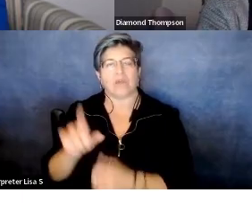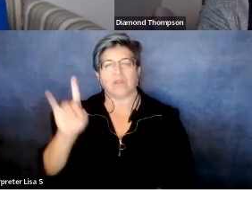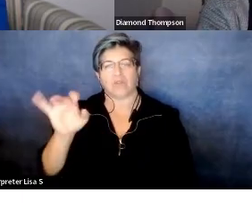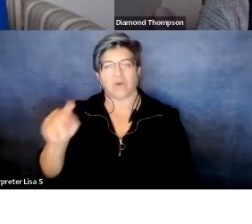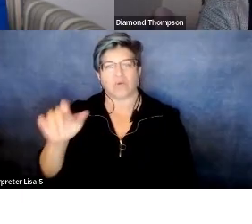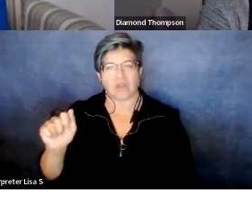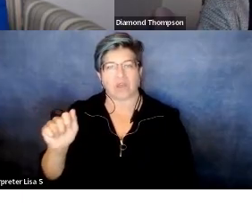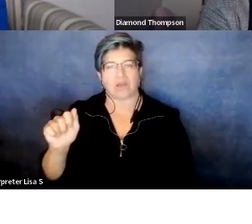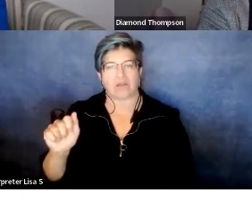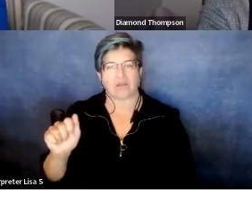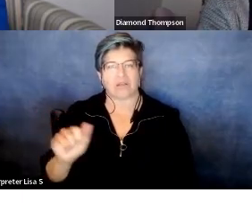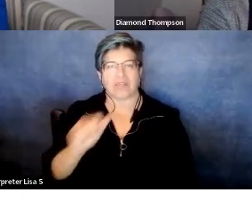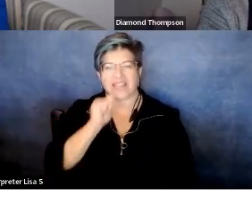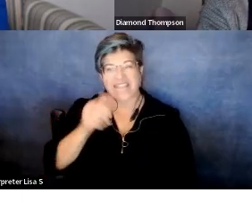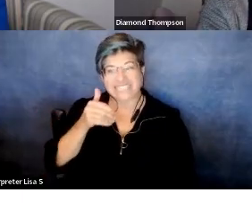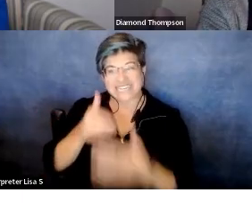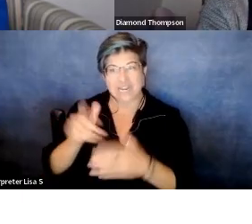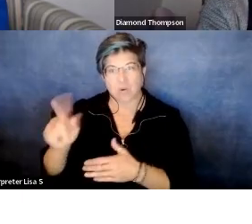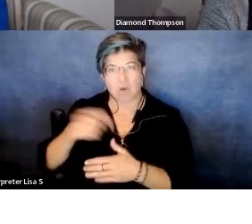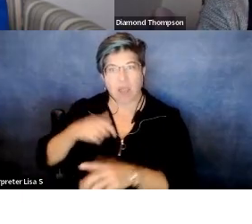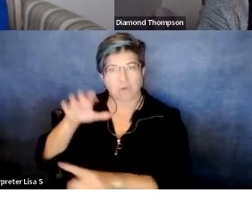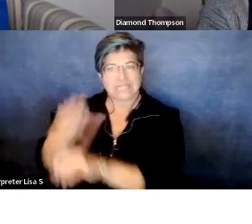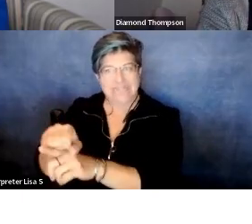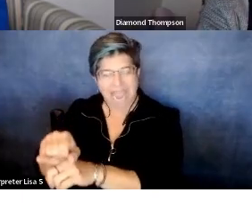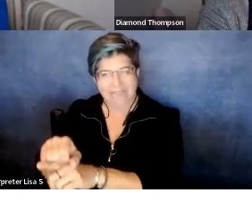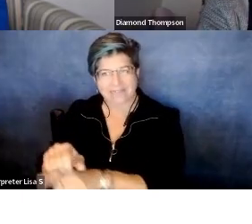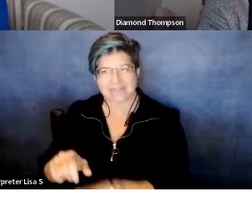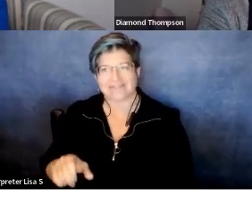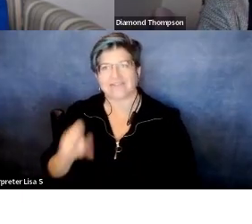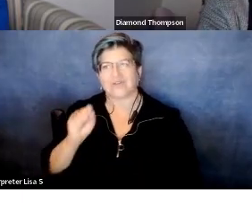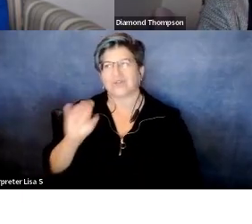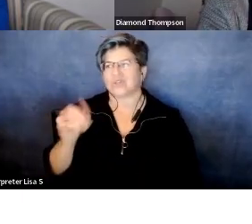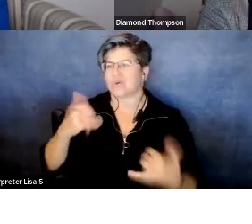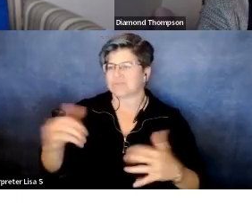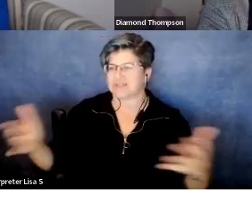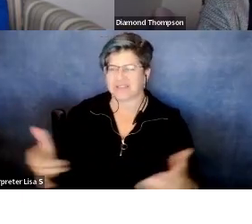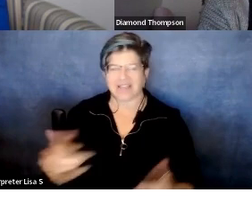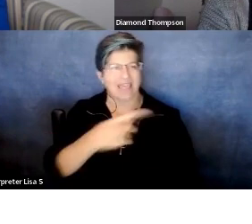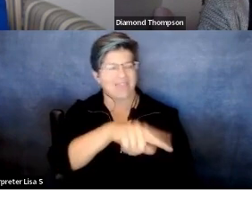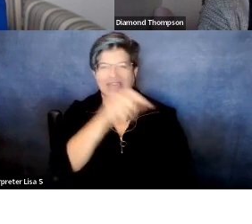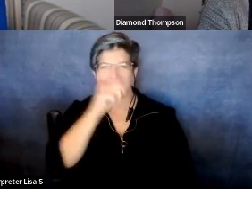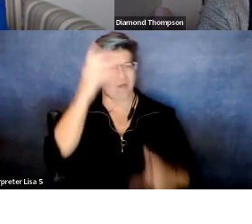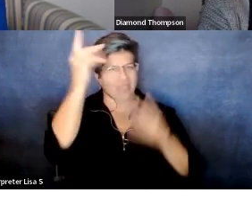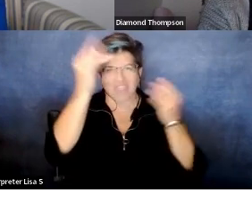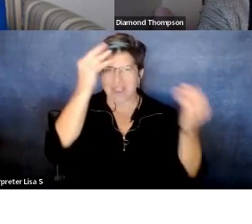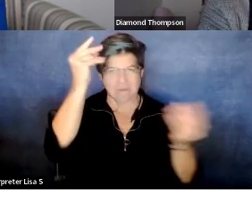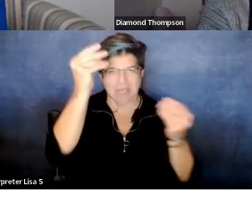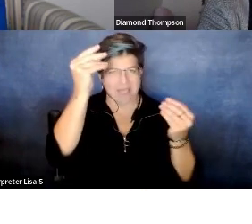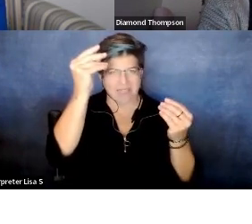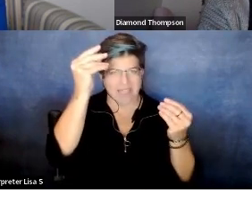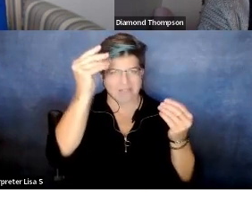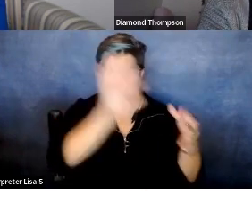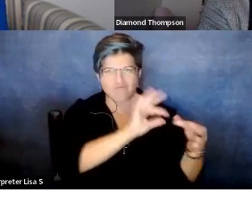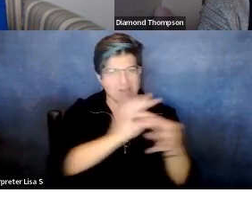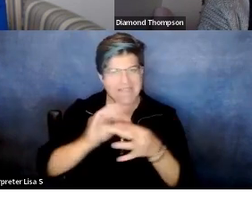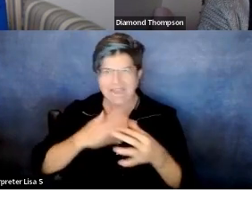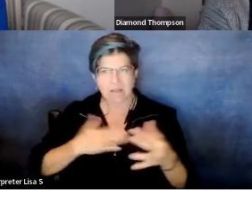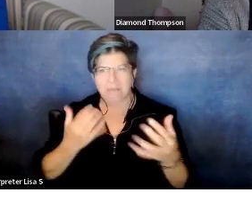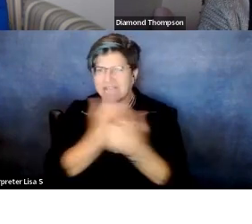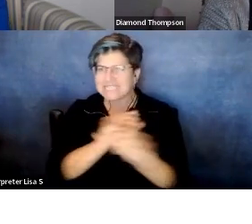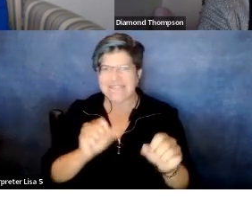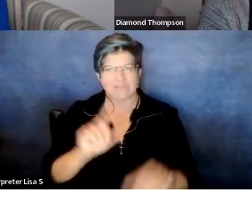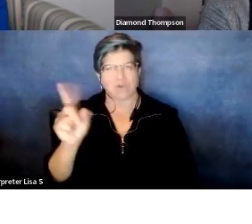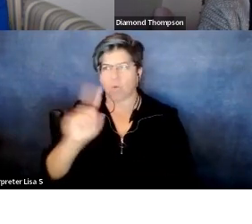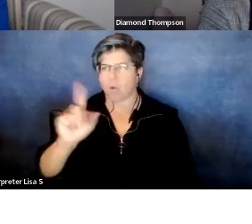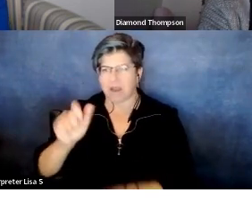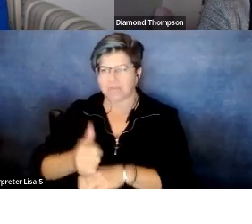was attacked. They still have me here. So it's stuff like that that they don't take consideration on far as my safety and my whereabouts and if